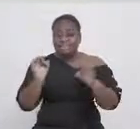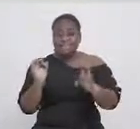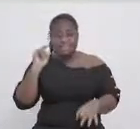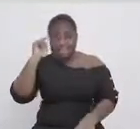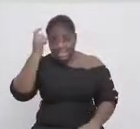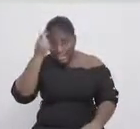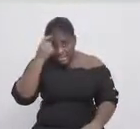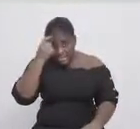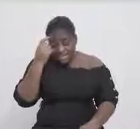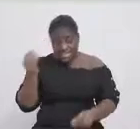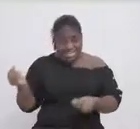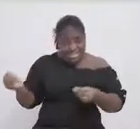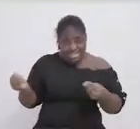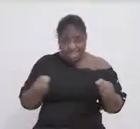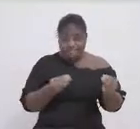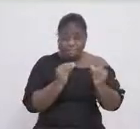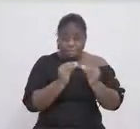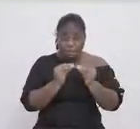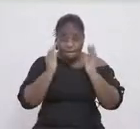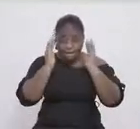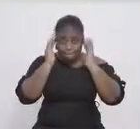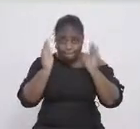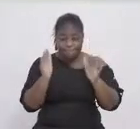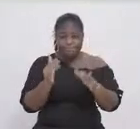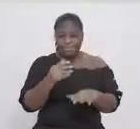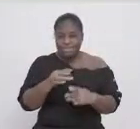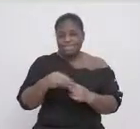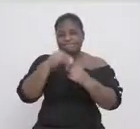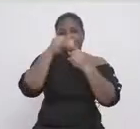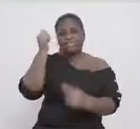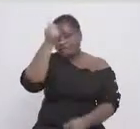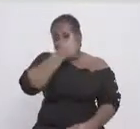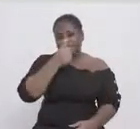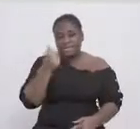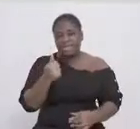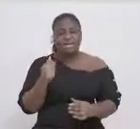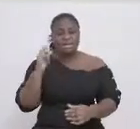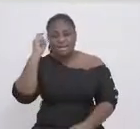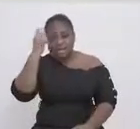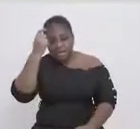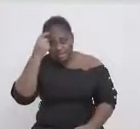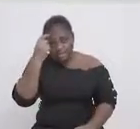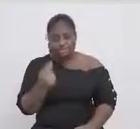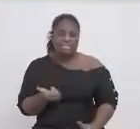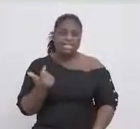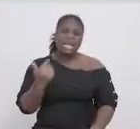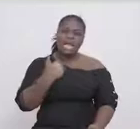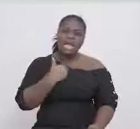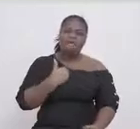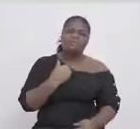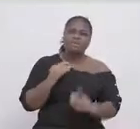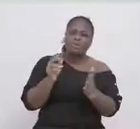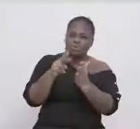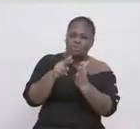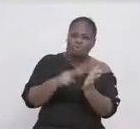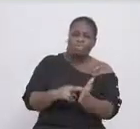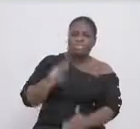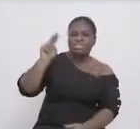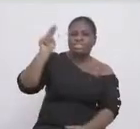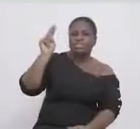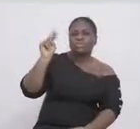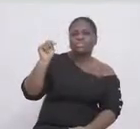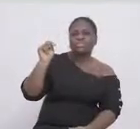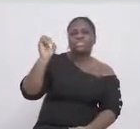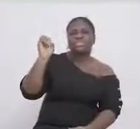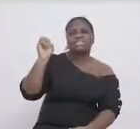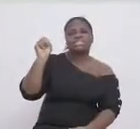more intentional, especially African governments. And there was a report by UNESCO on World Skills Day